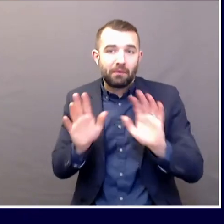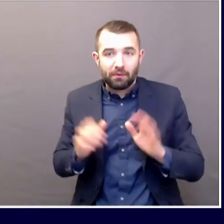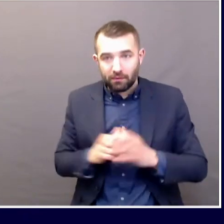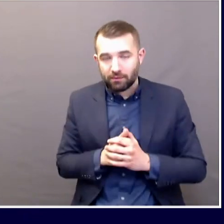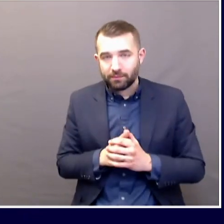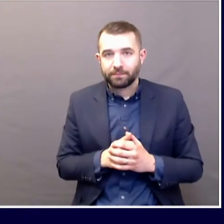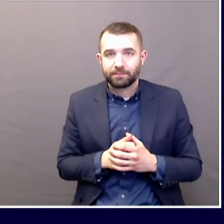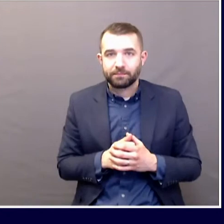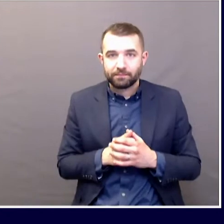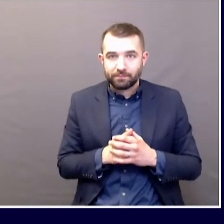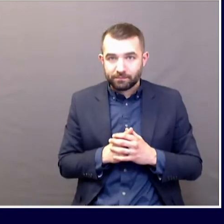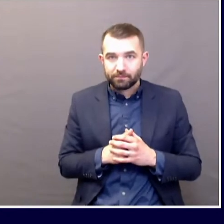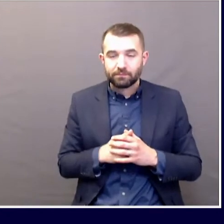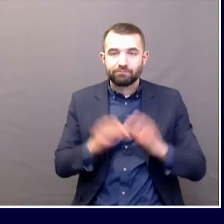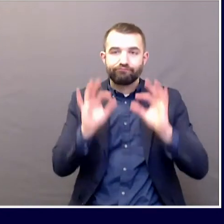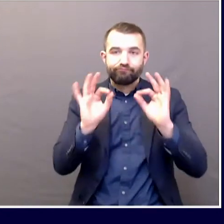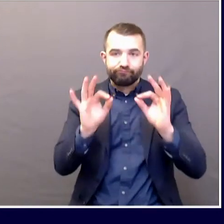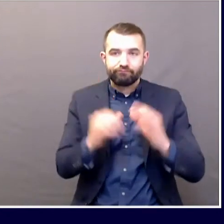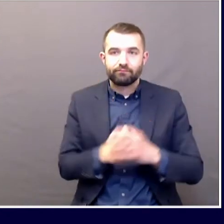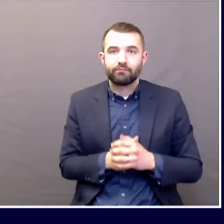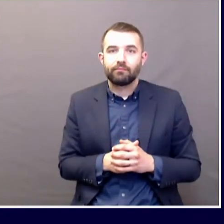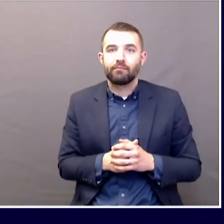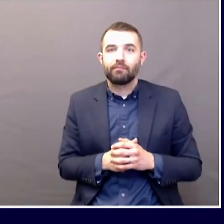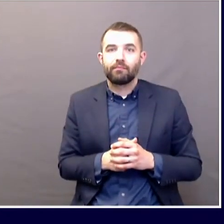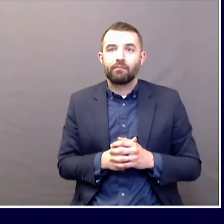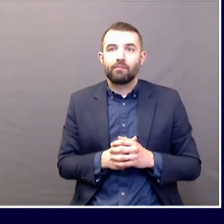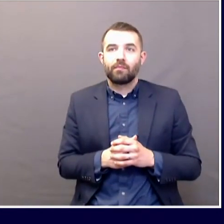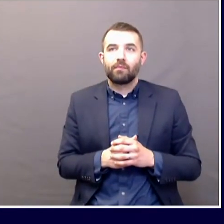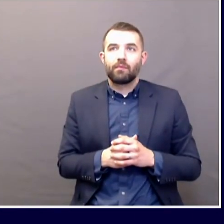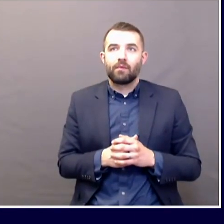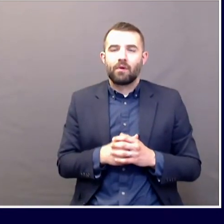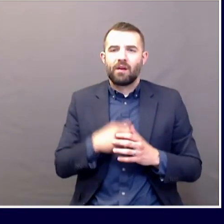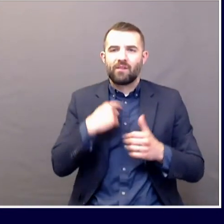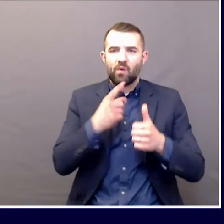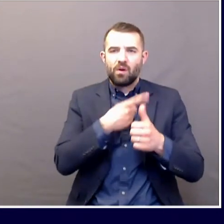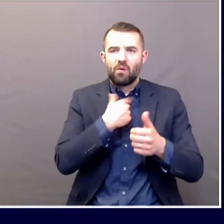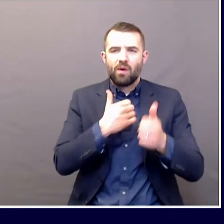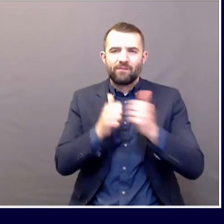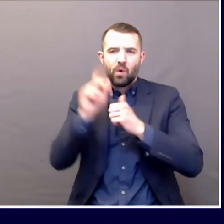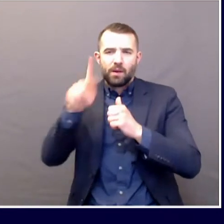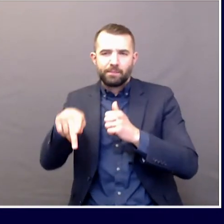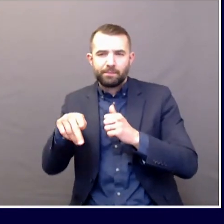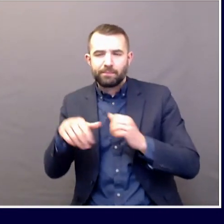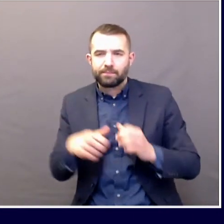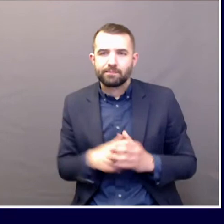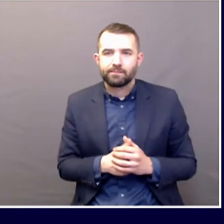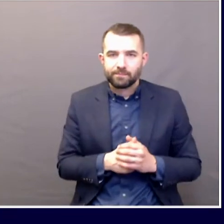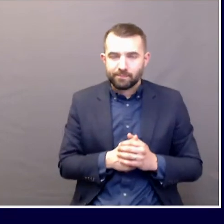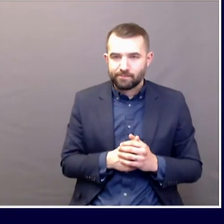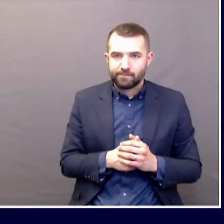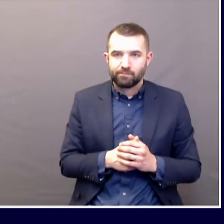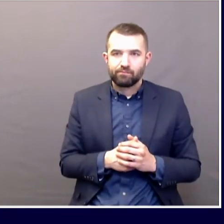Following up on one of your answers to the first question, what were some of the things that people have written you about how things are going?